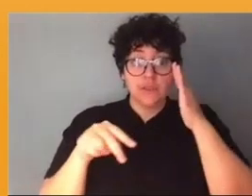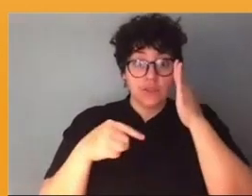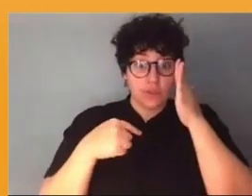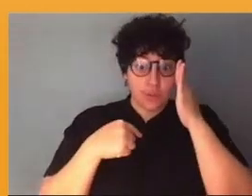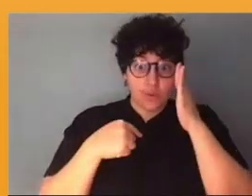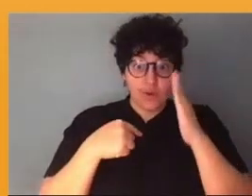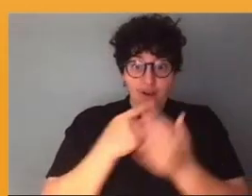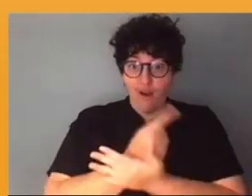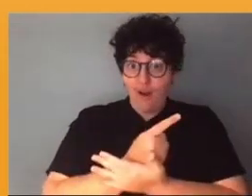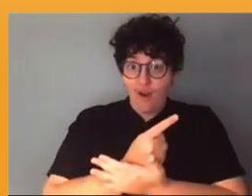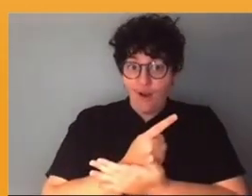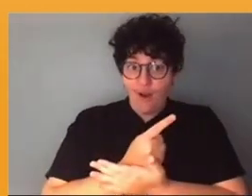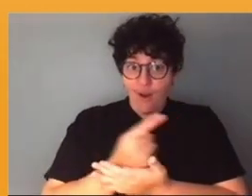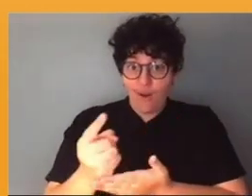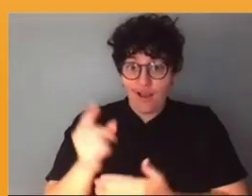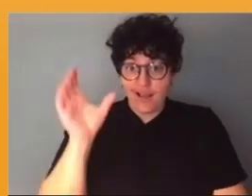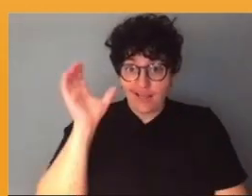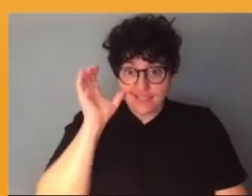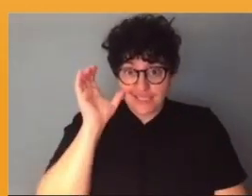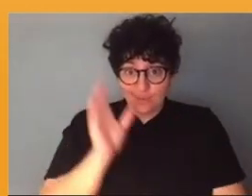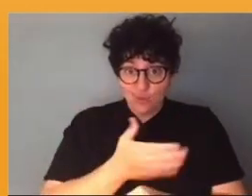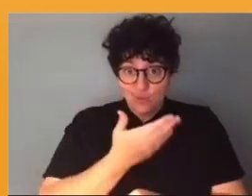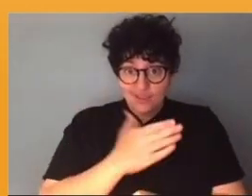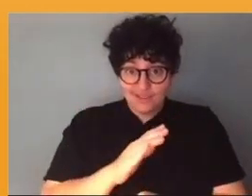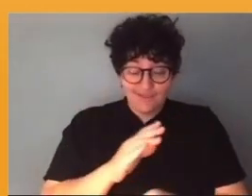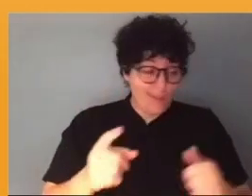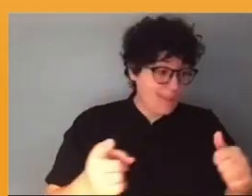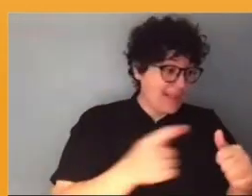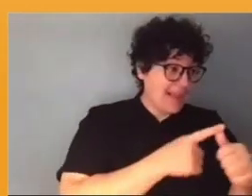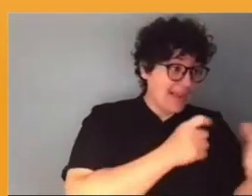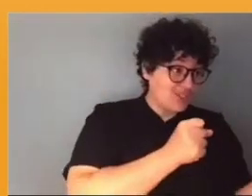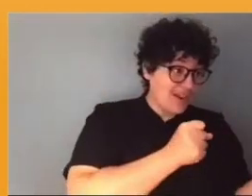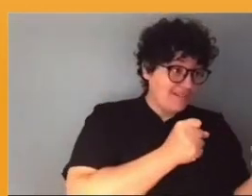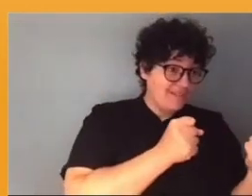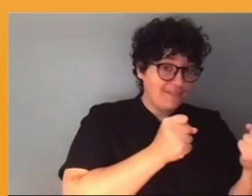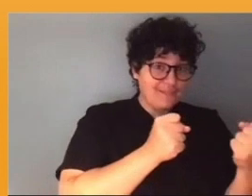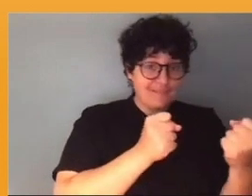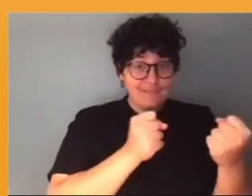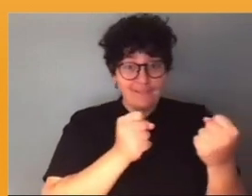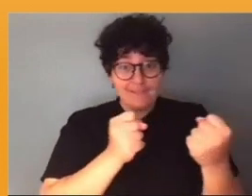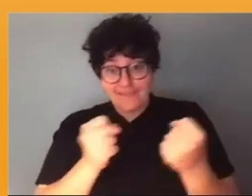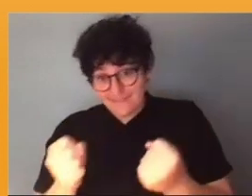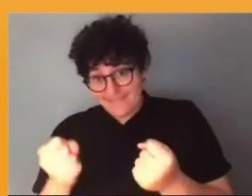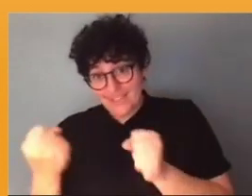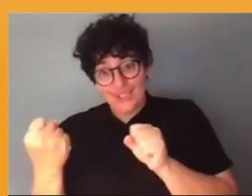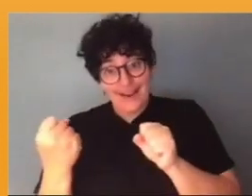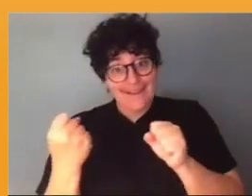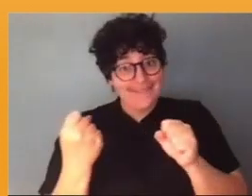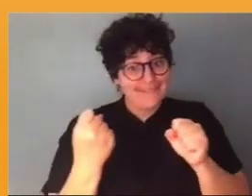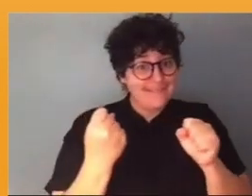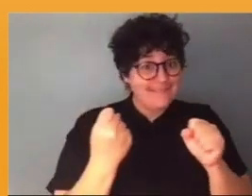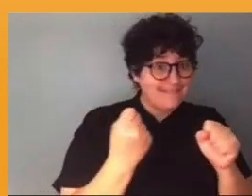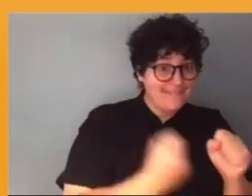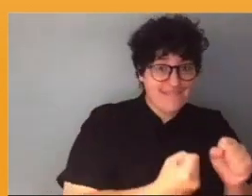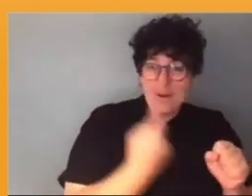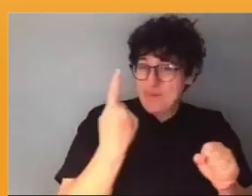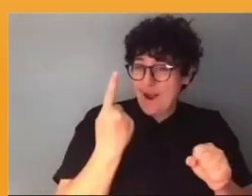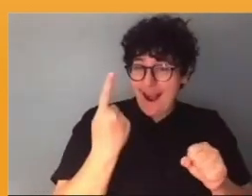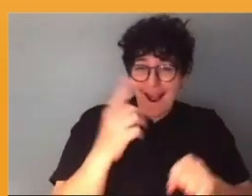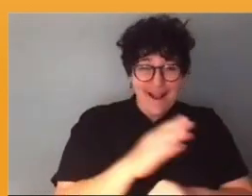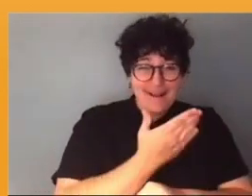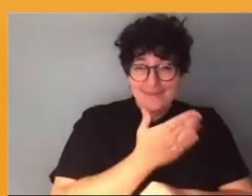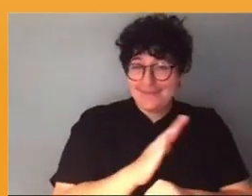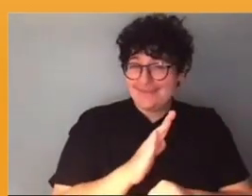that music from the start of my trip to coming back. Nothing else,